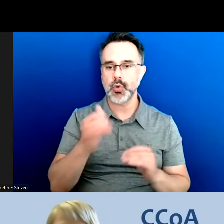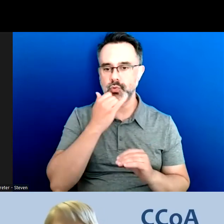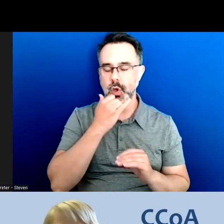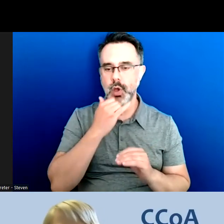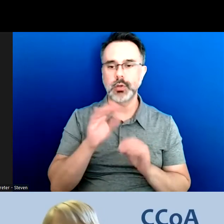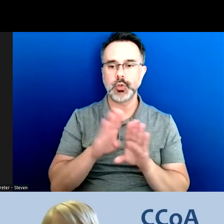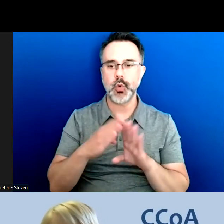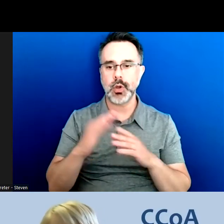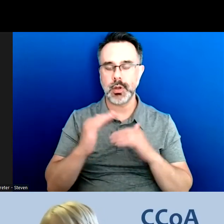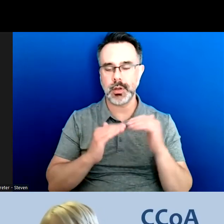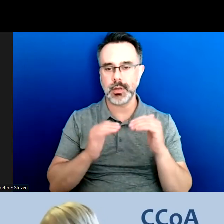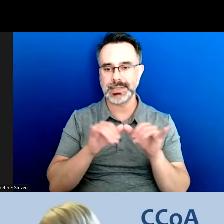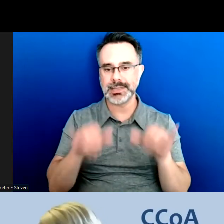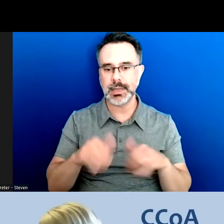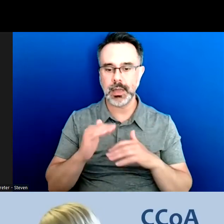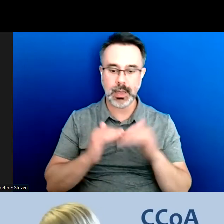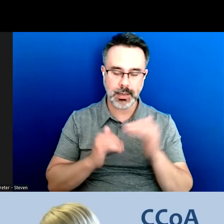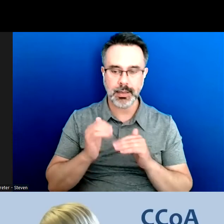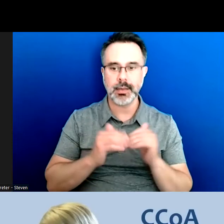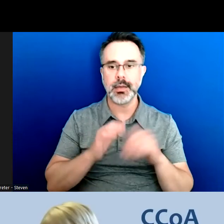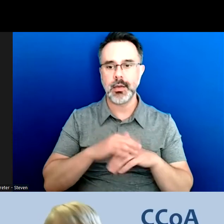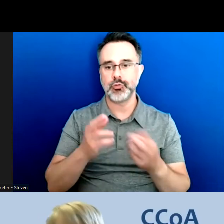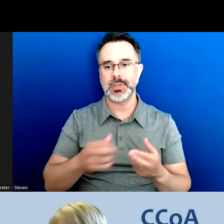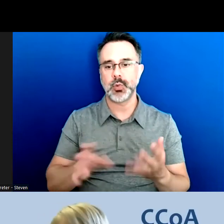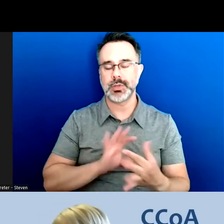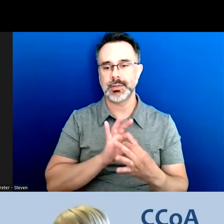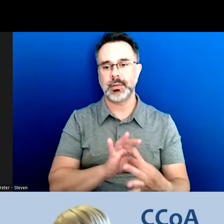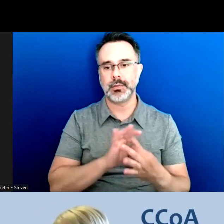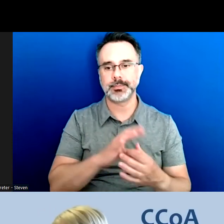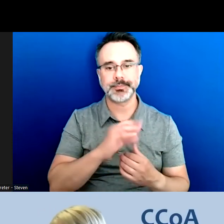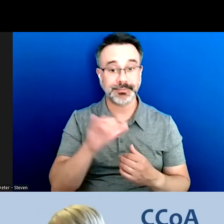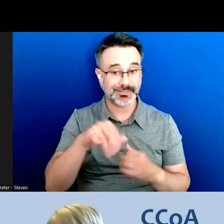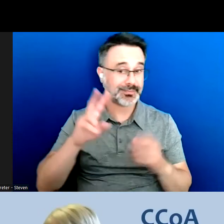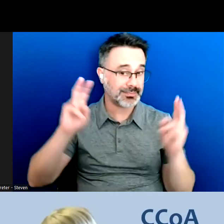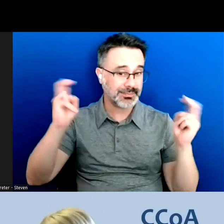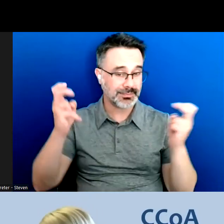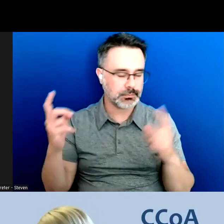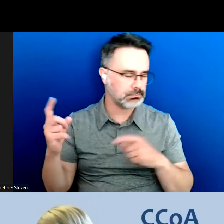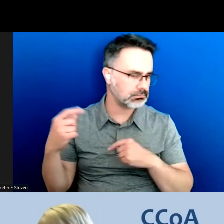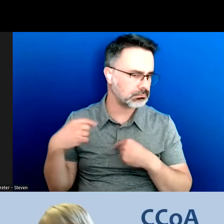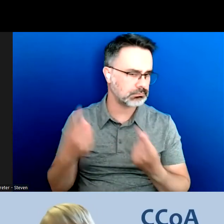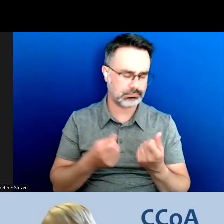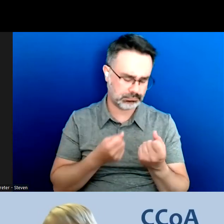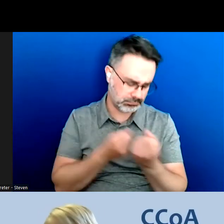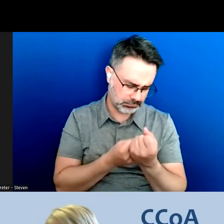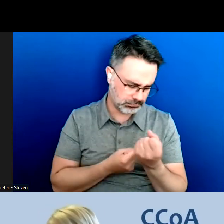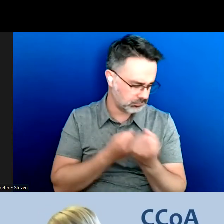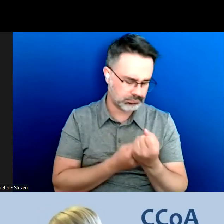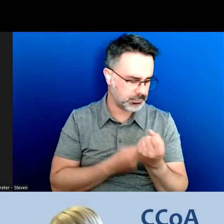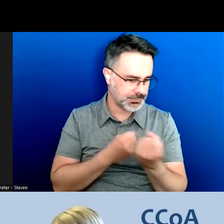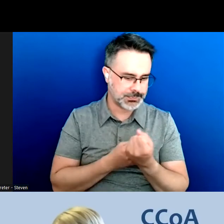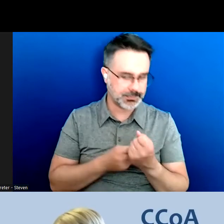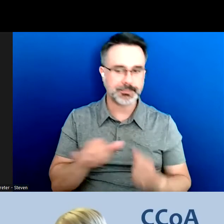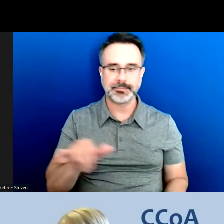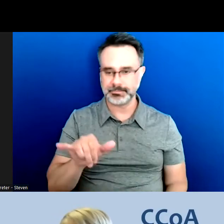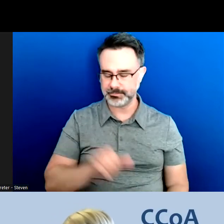on aging and disability resource connections. And that issue has been strongly supported by our commission as